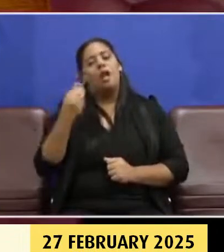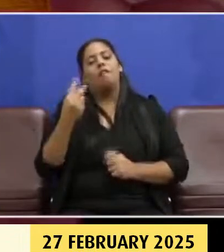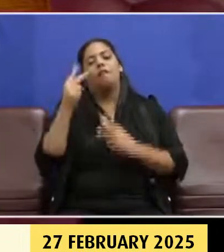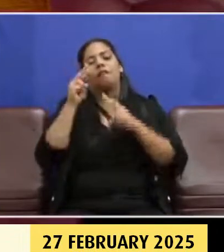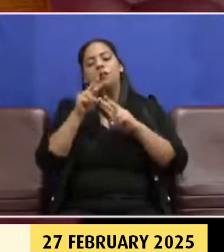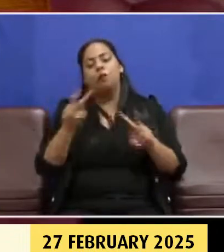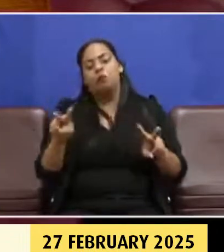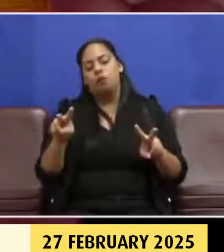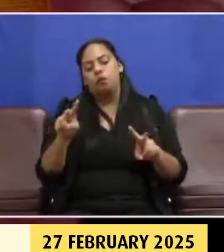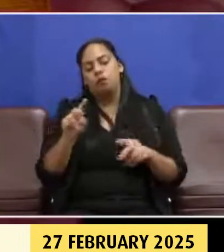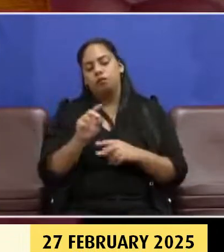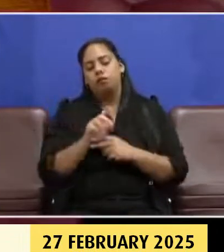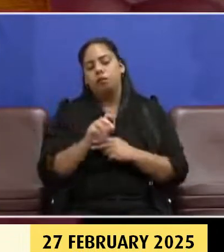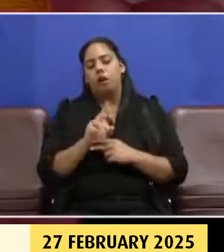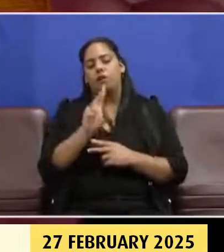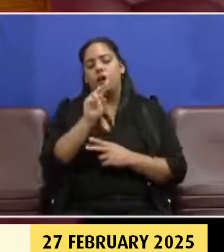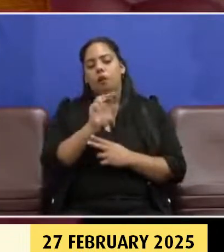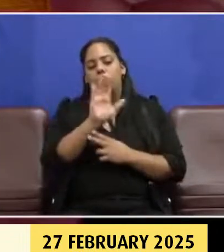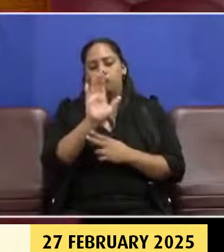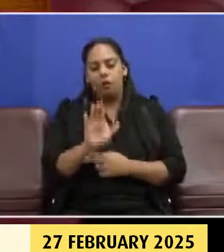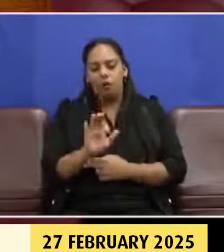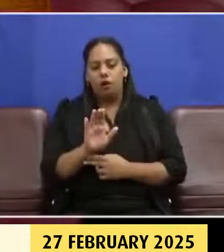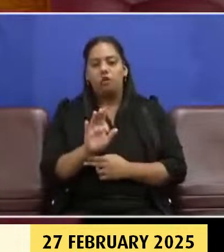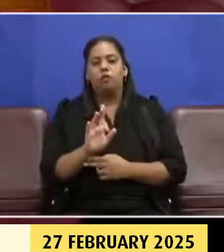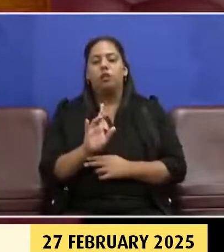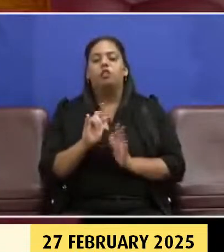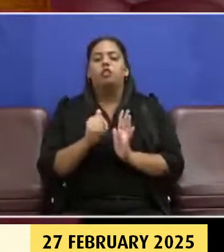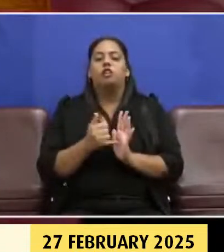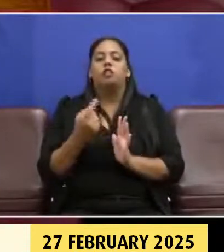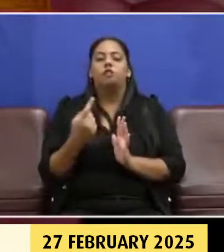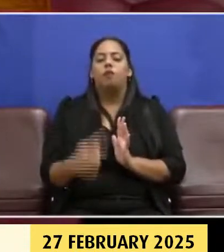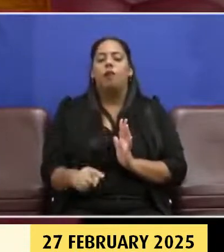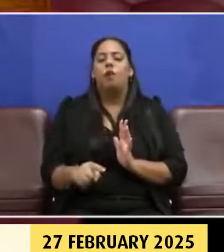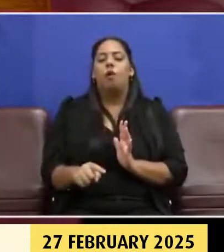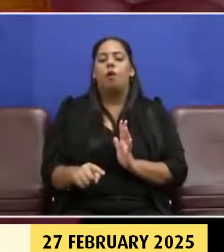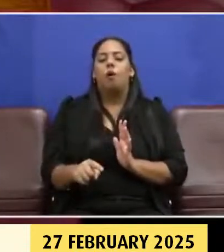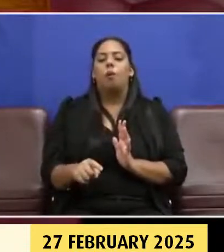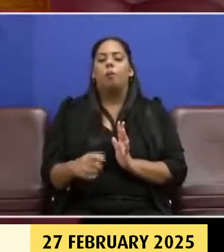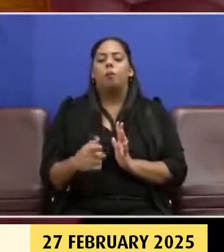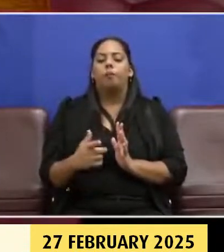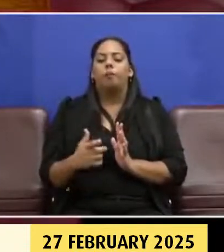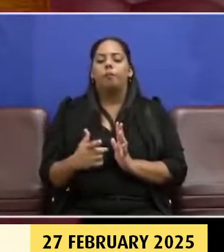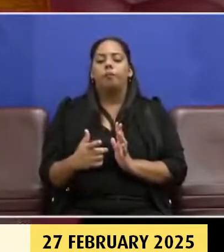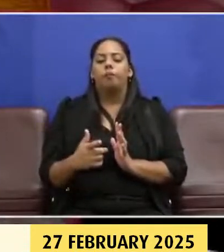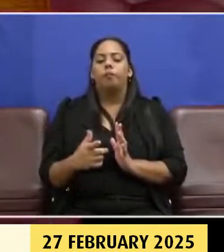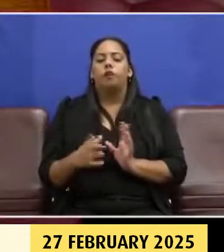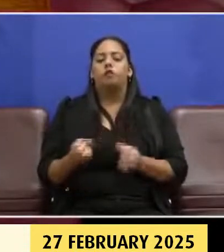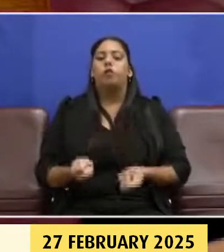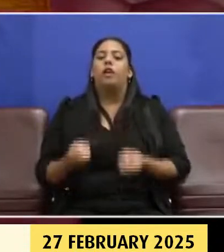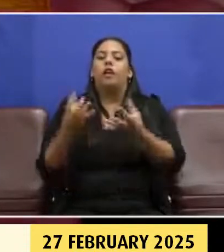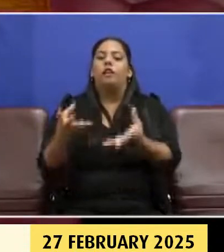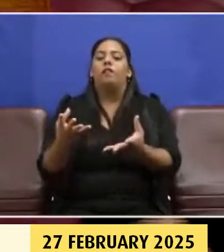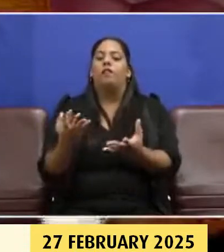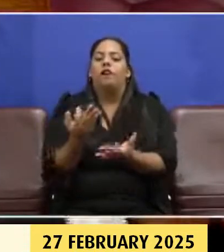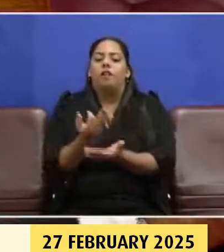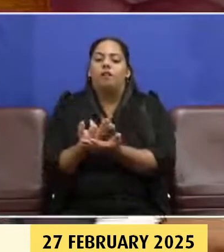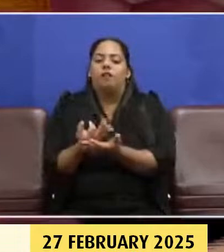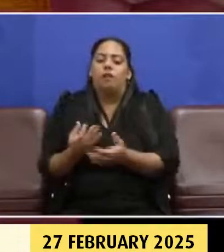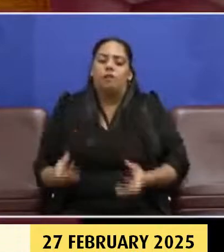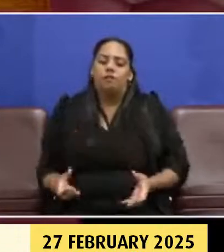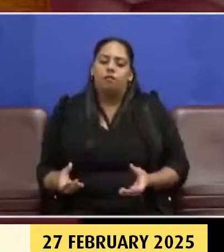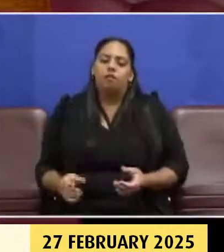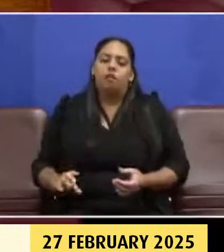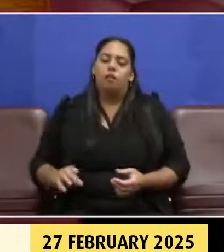out there that says that, or NYDA is basically mostly seen as a body that is giving finances to certain issues, whether it's